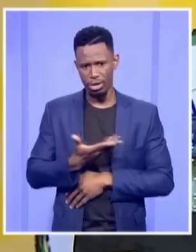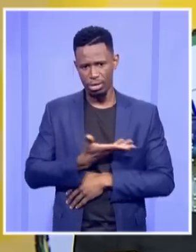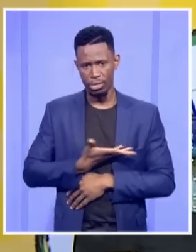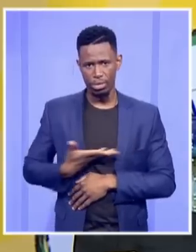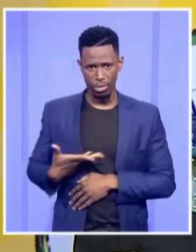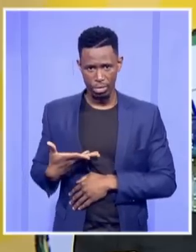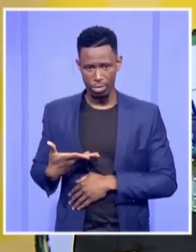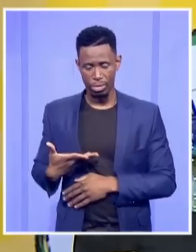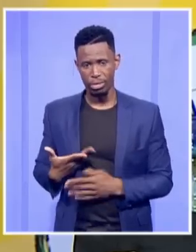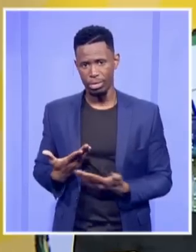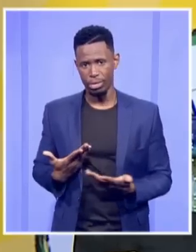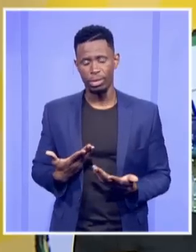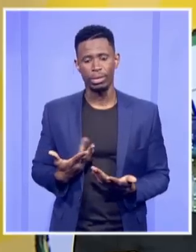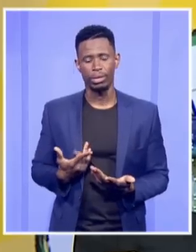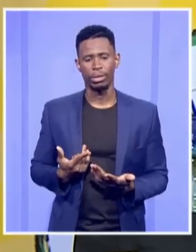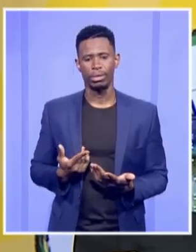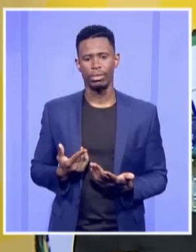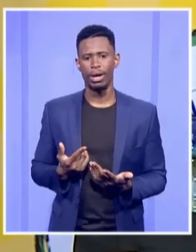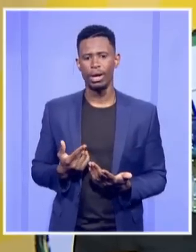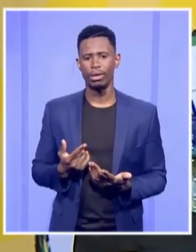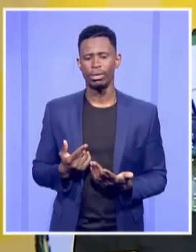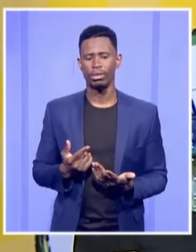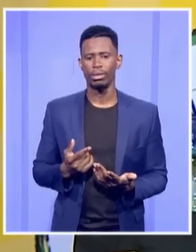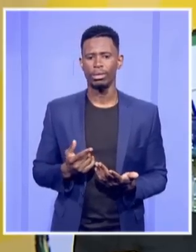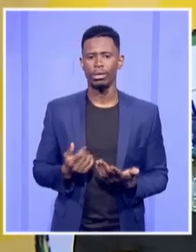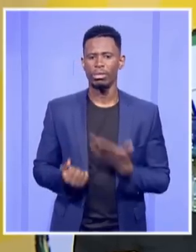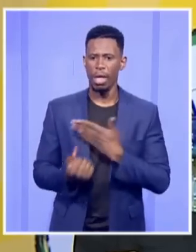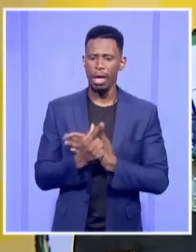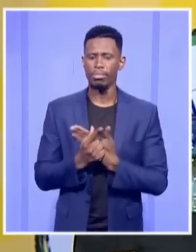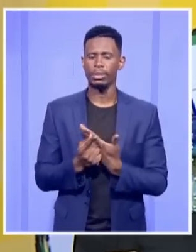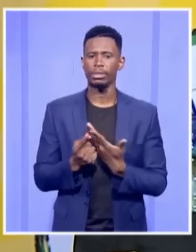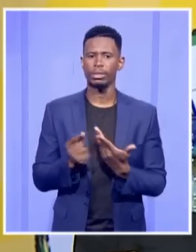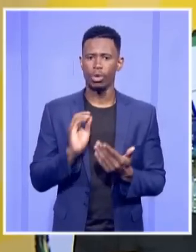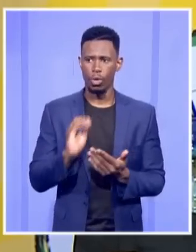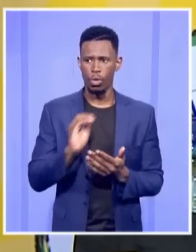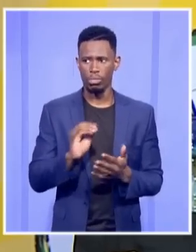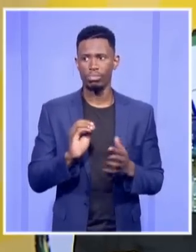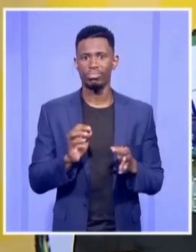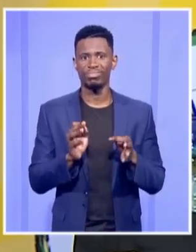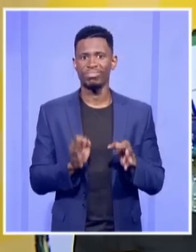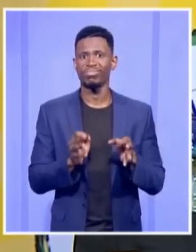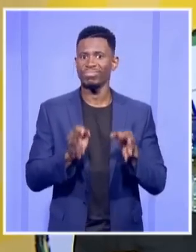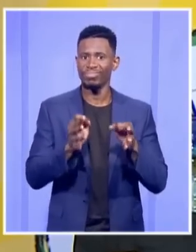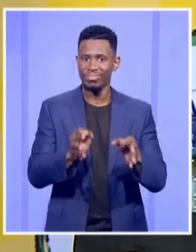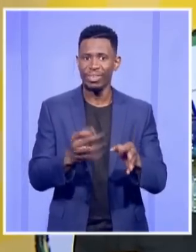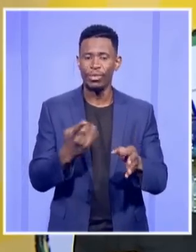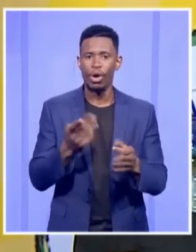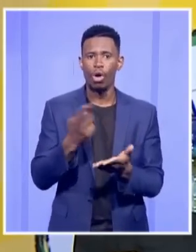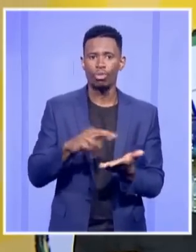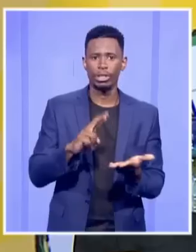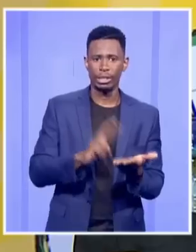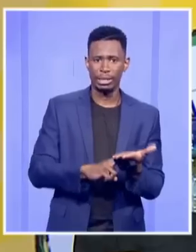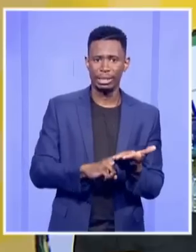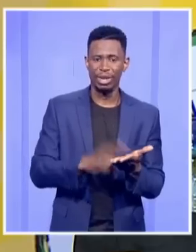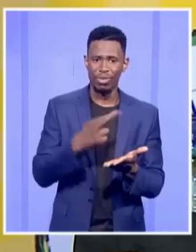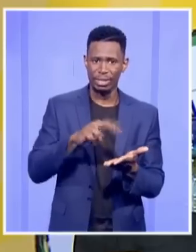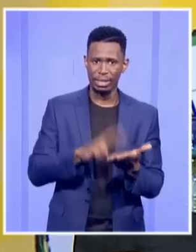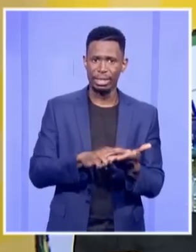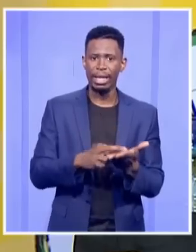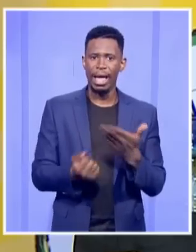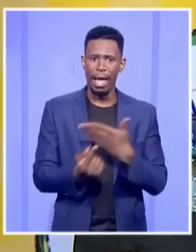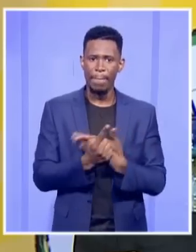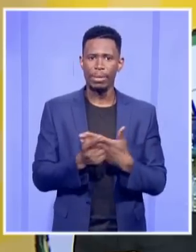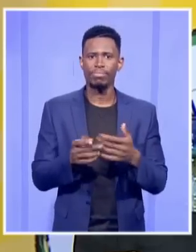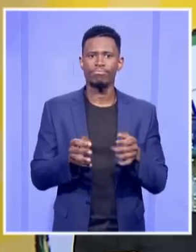We had some delays at registration, which are being resolved.